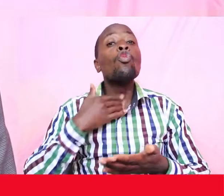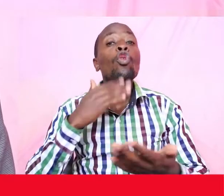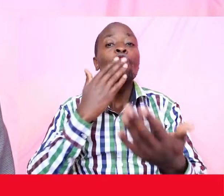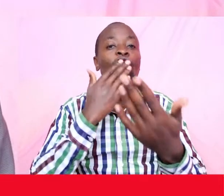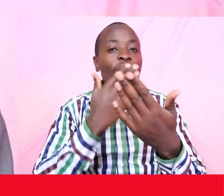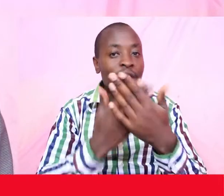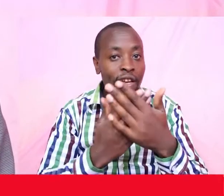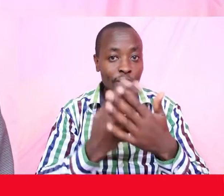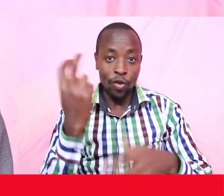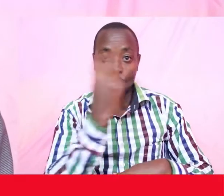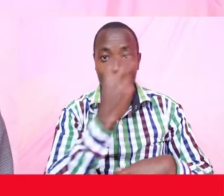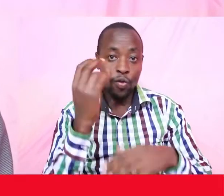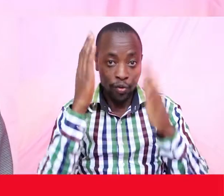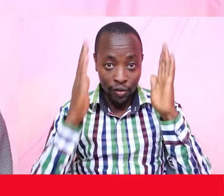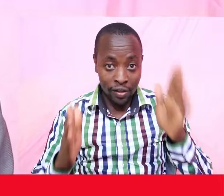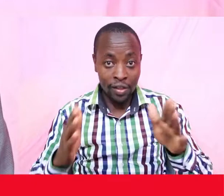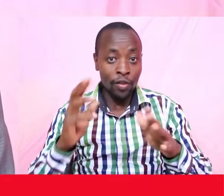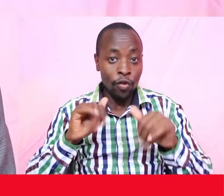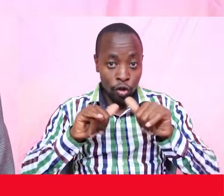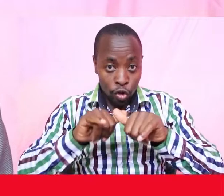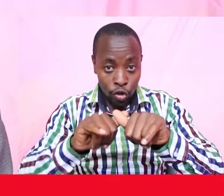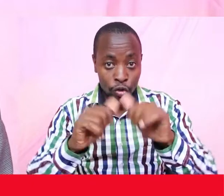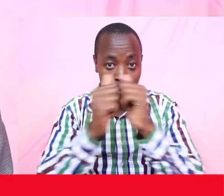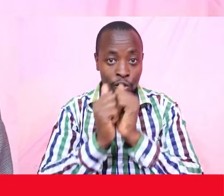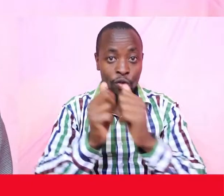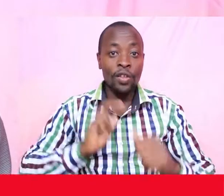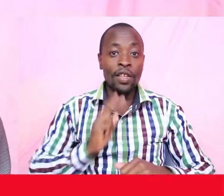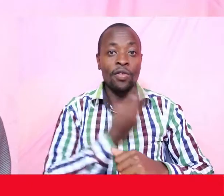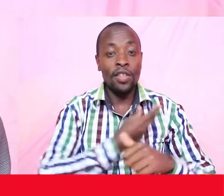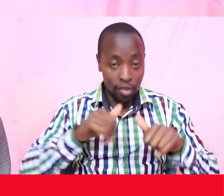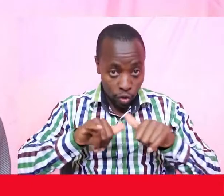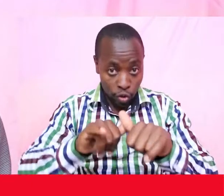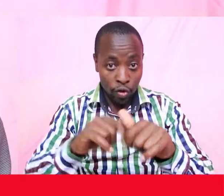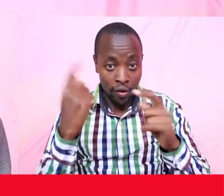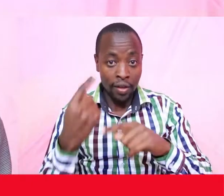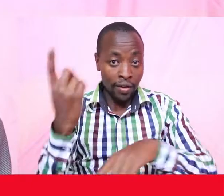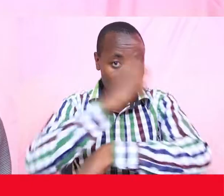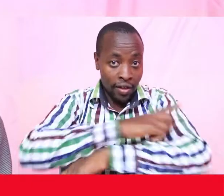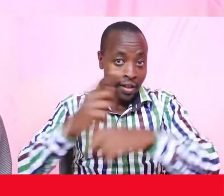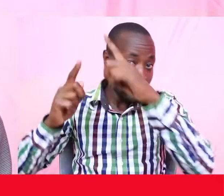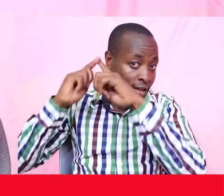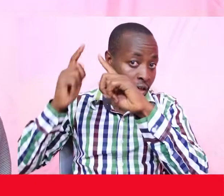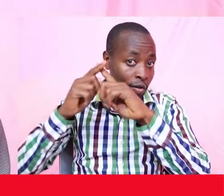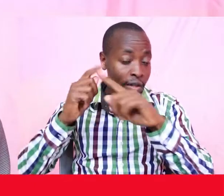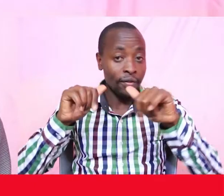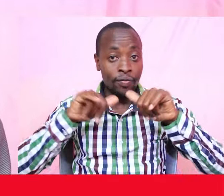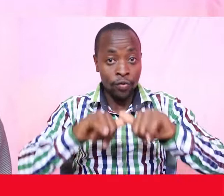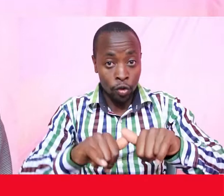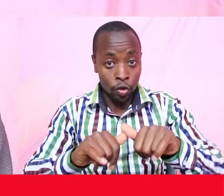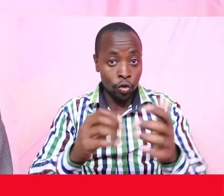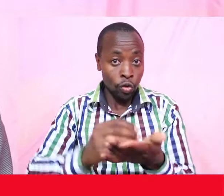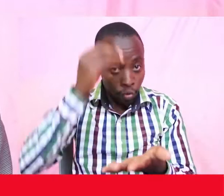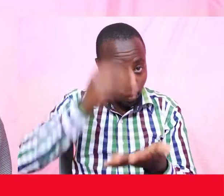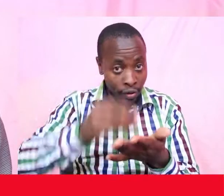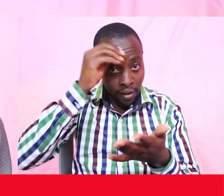you, our audience, for continuing being together with us as we continue with our daily encounter. We are still studying the book